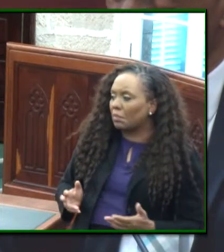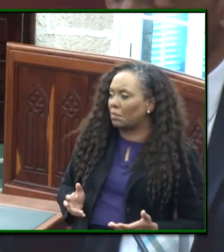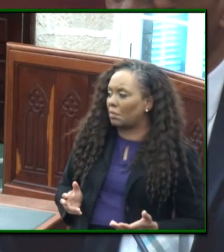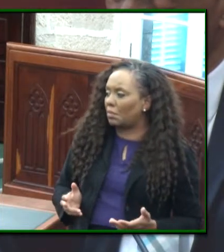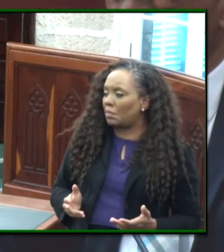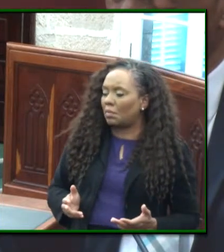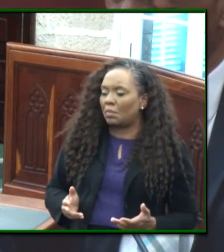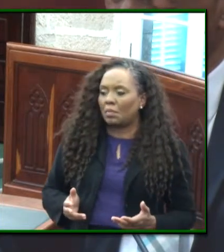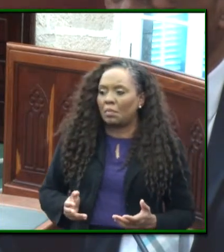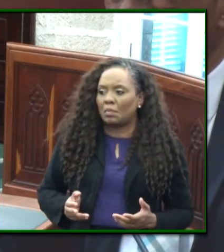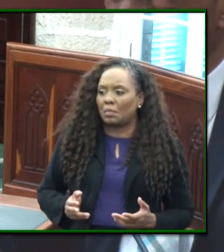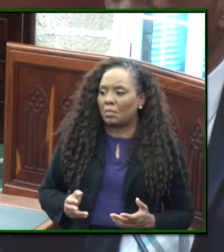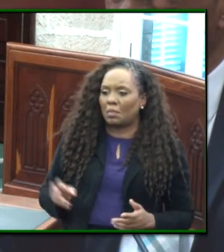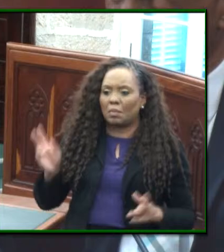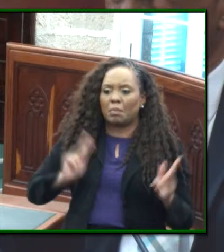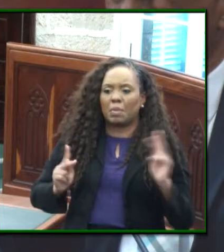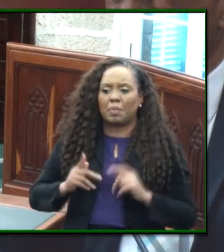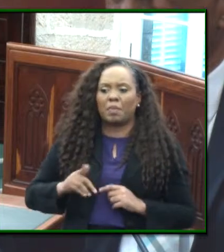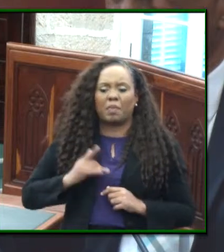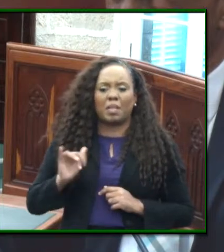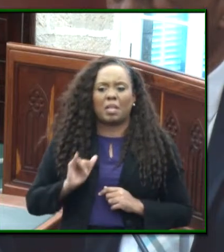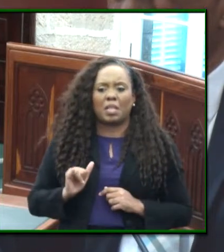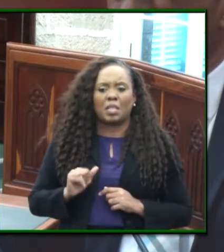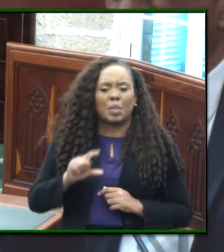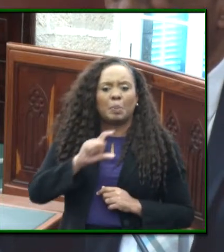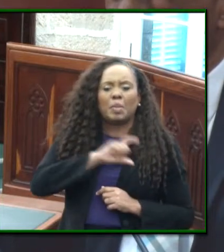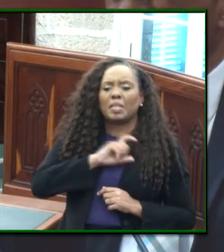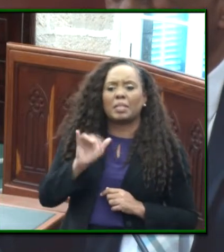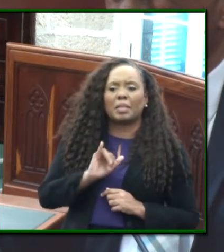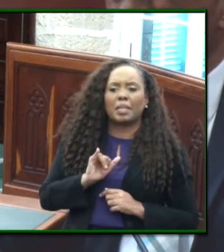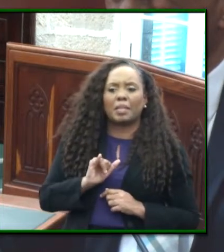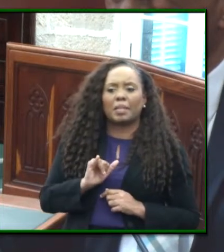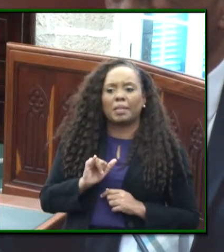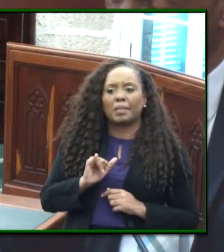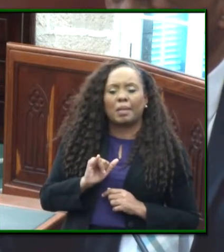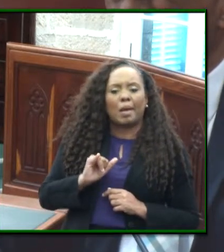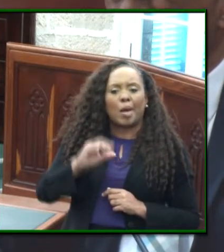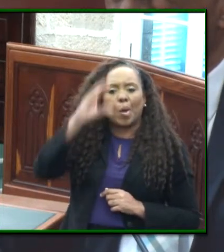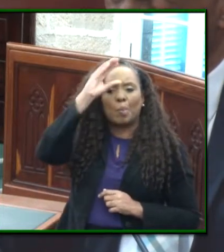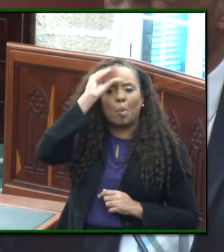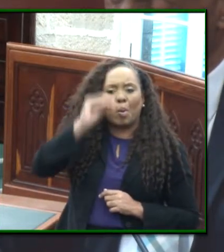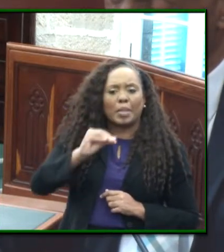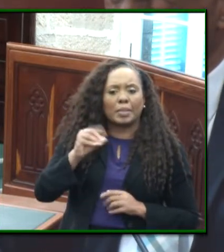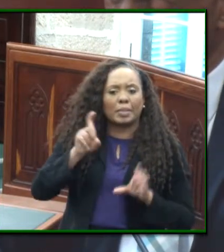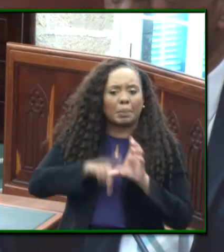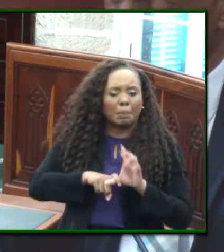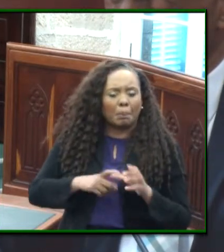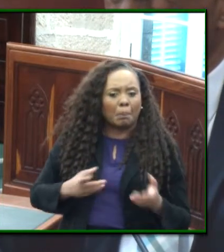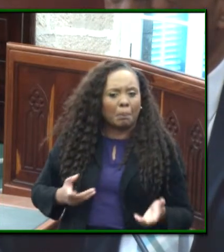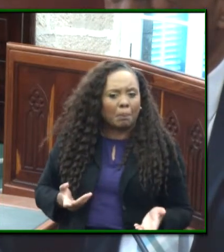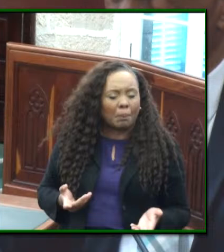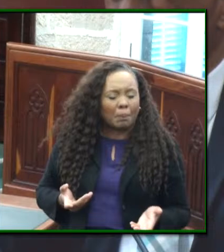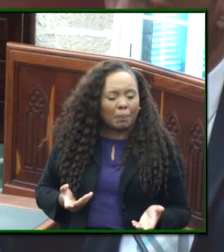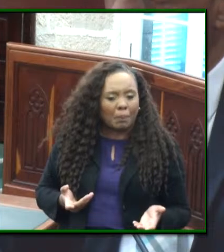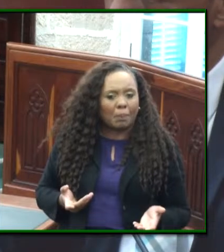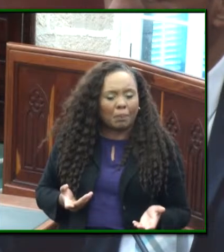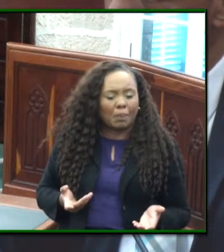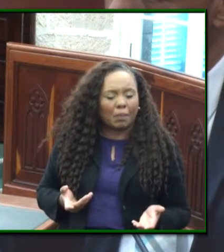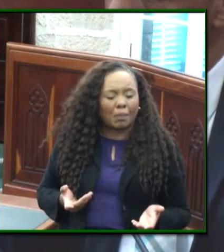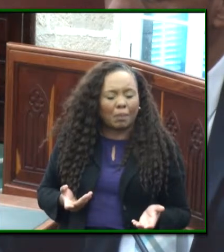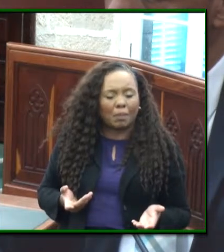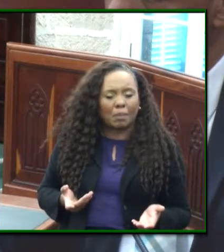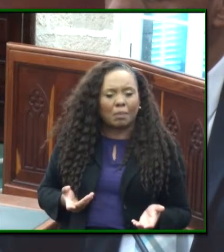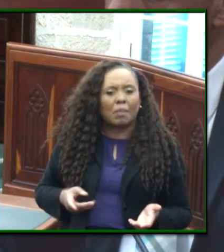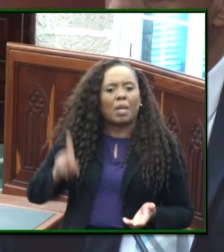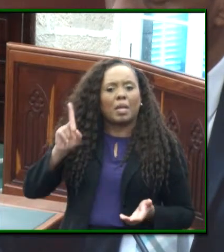club. So in my view, they do need to have some teeth so that they can more effectively deal with